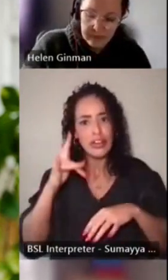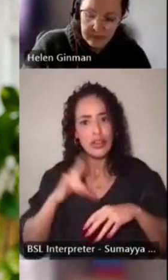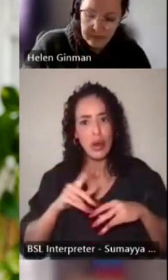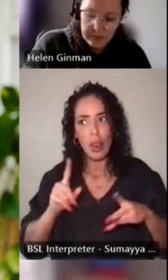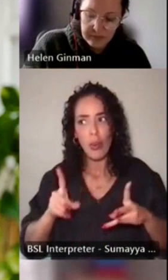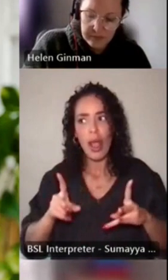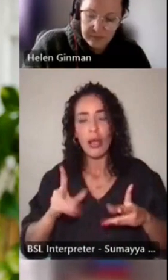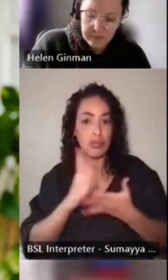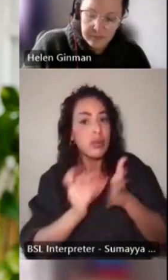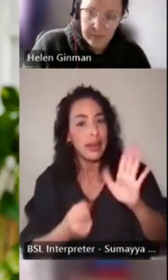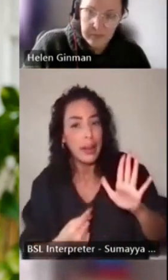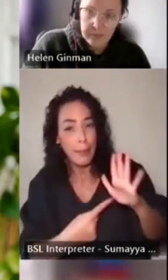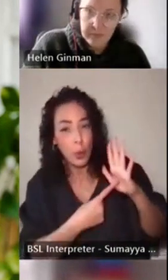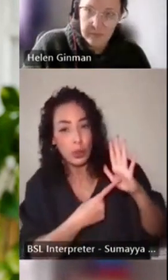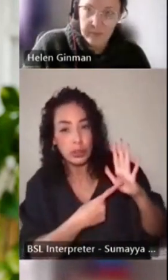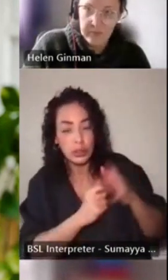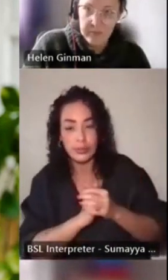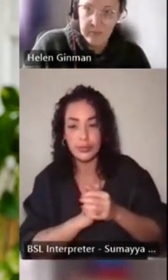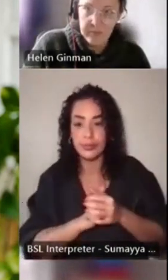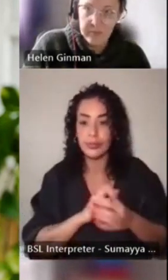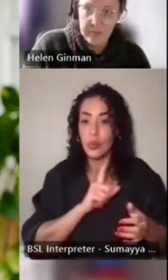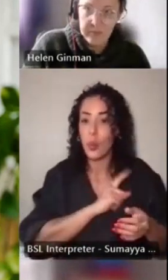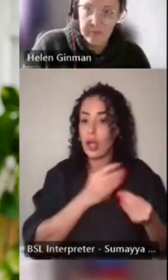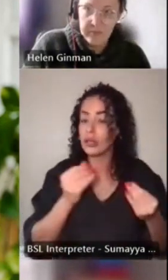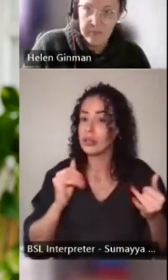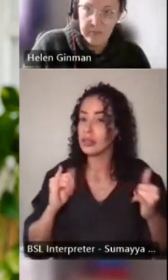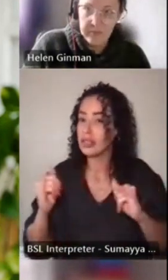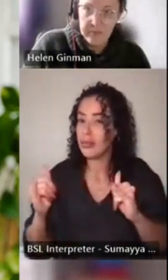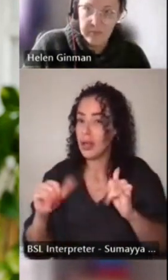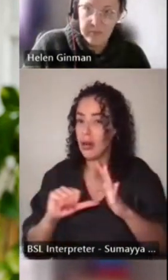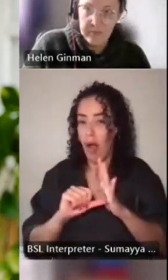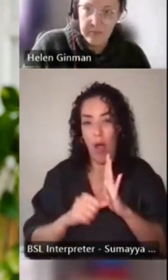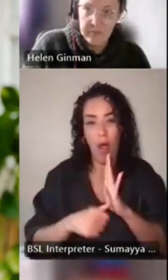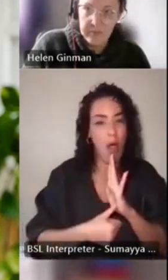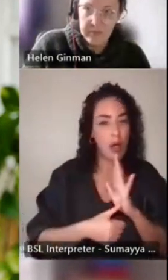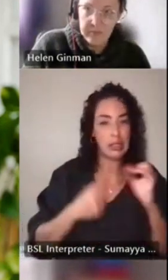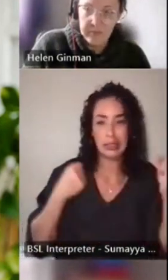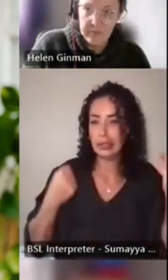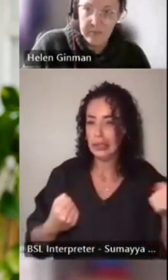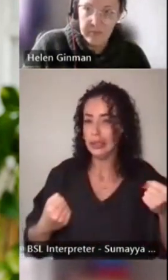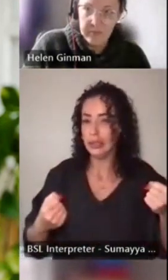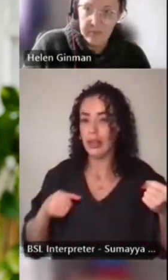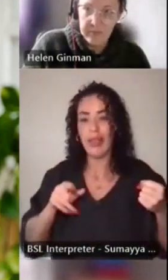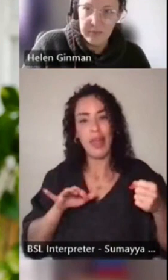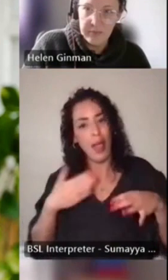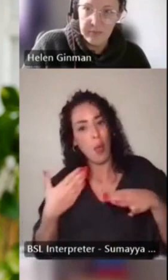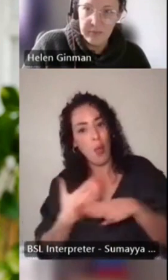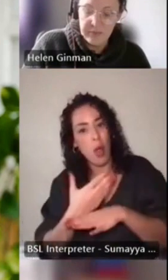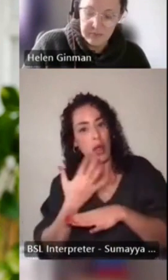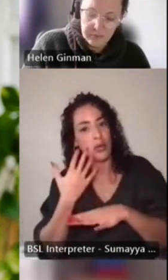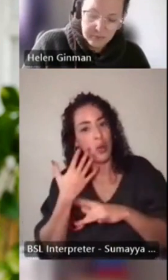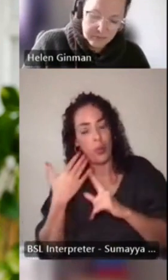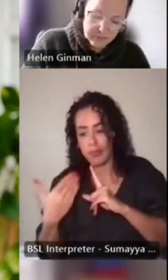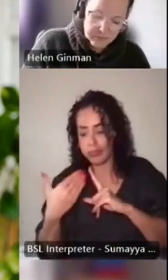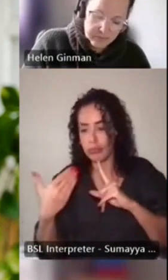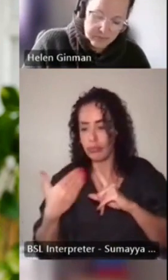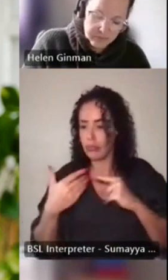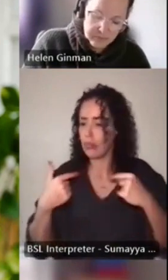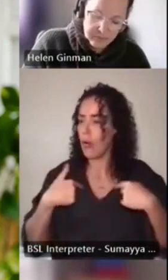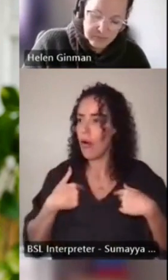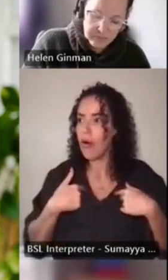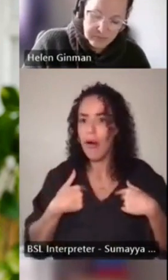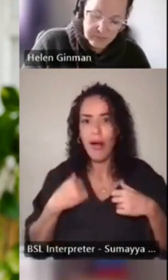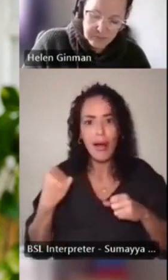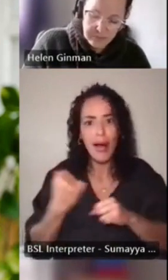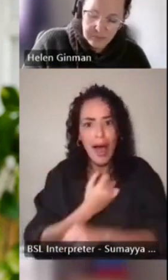is really important because it's sometimes really hard to be assertive at work, and actually recognizing that we were able to do it